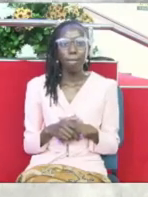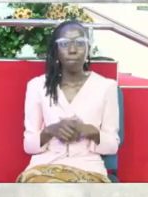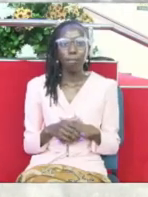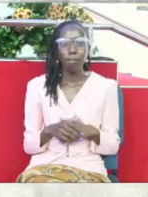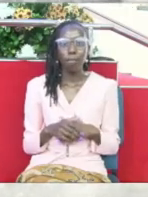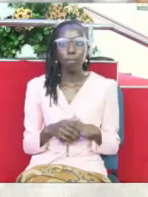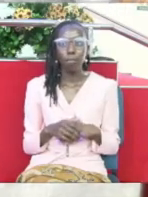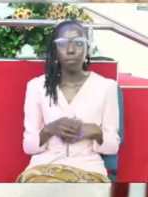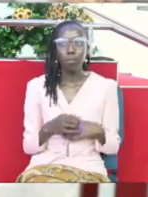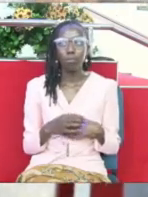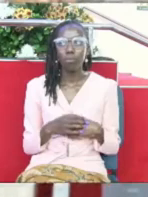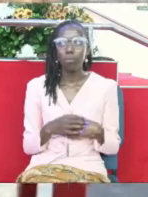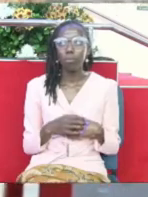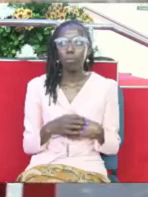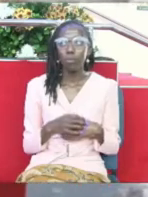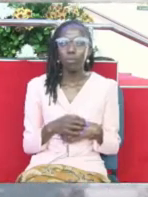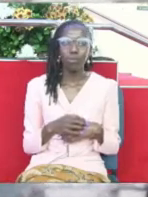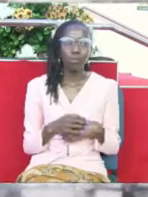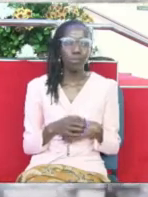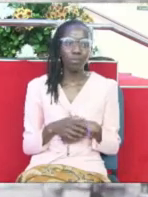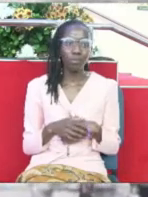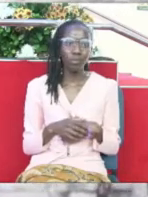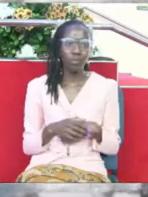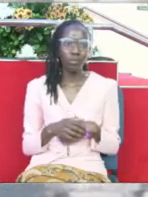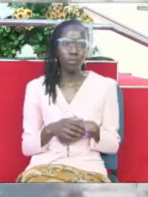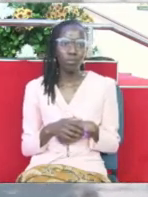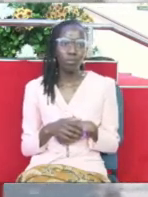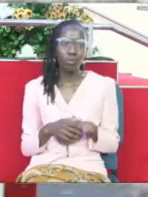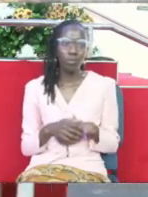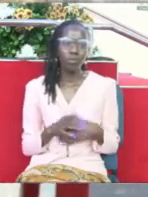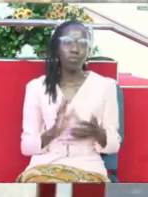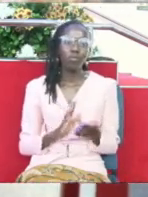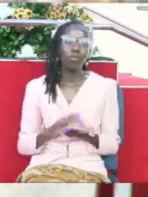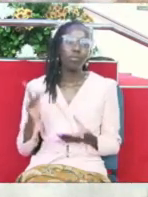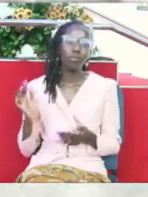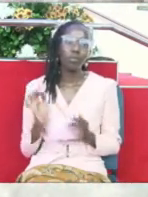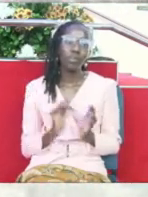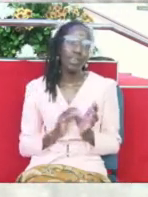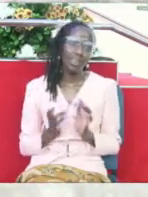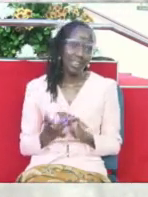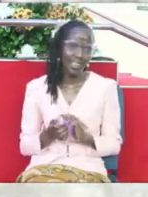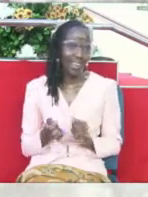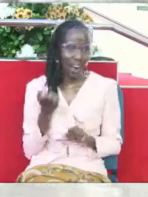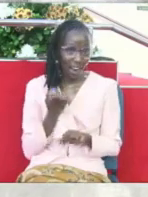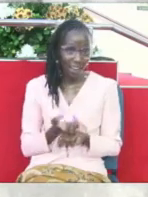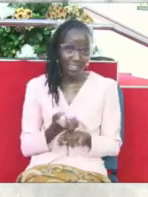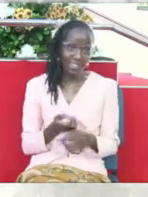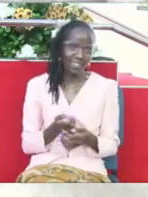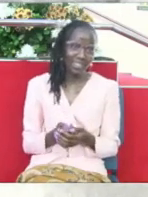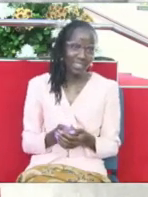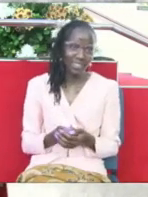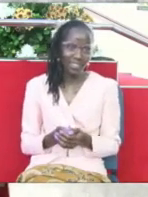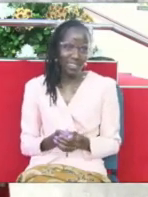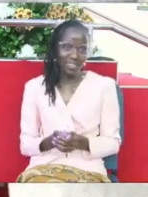under the bed. Na bwana akimbia chini ya kitanda. Bwana Yesu asifiwe. Amen. Definitely you will be a very